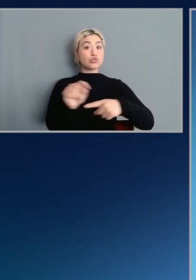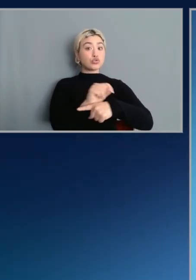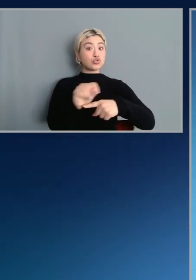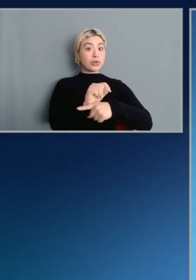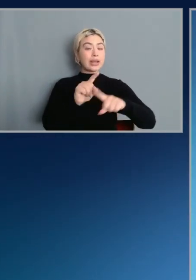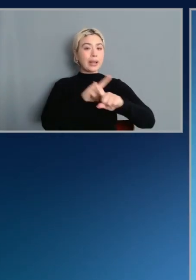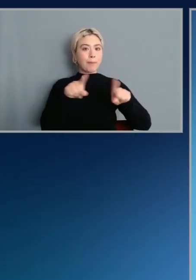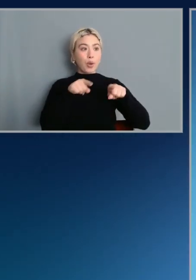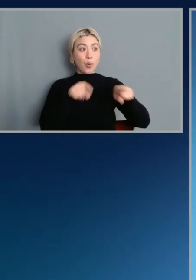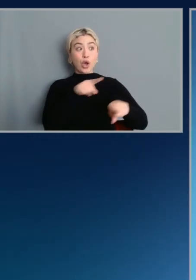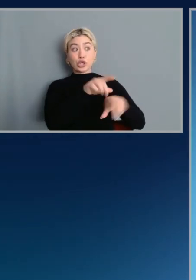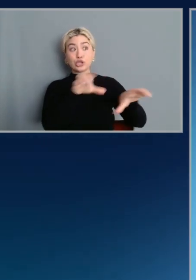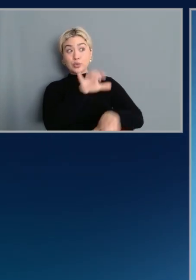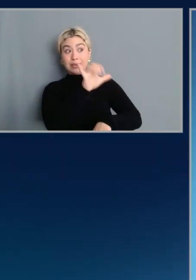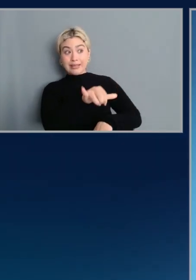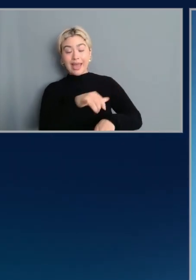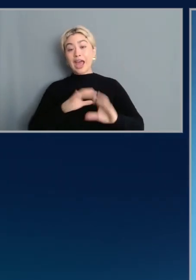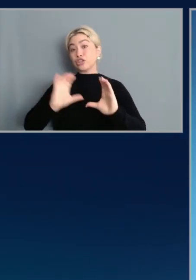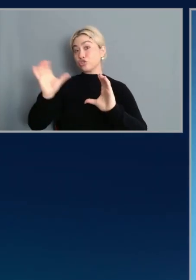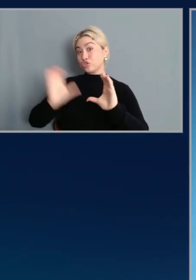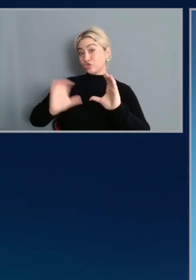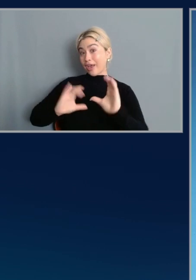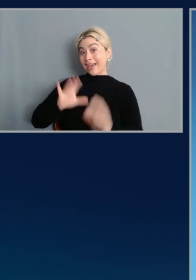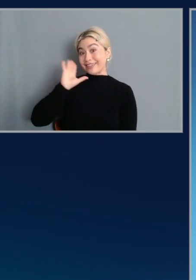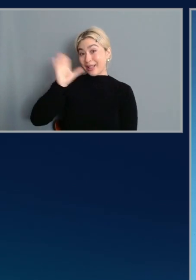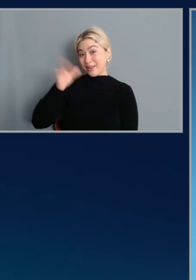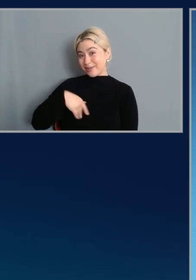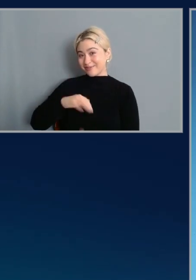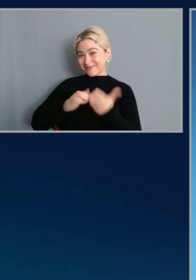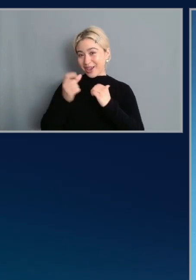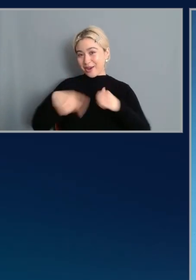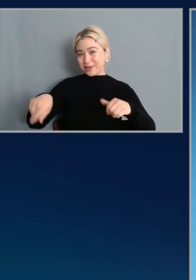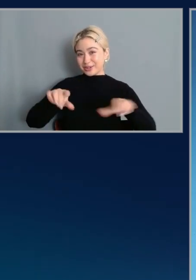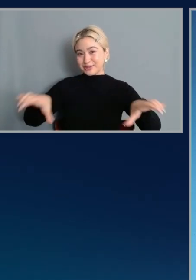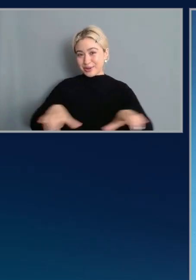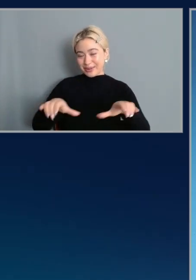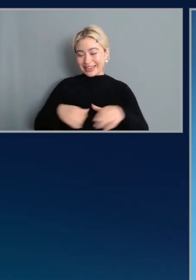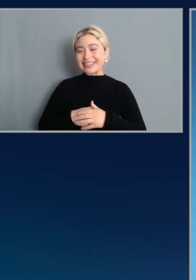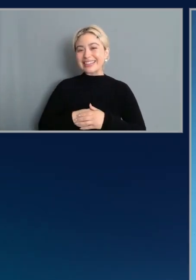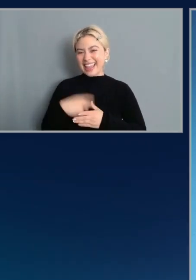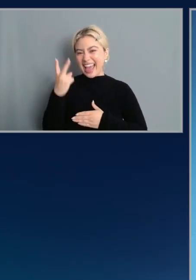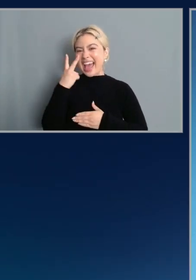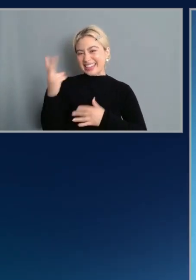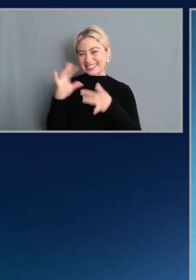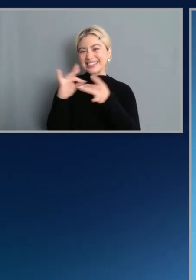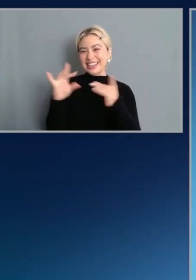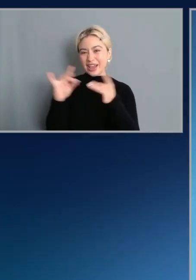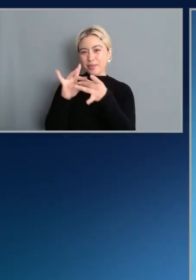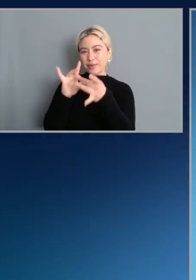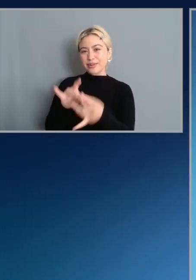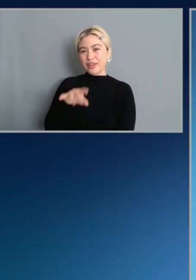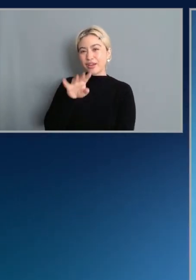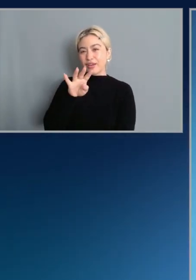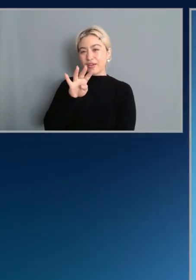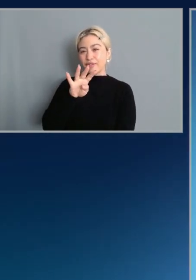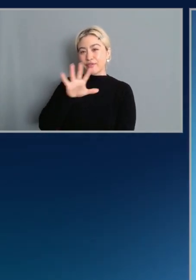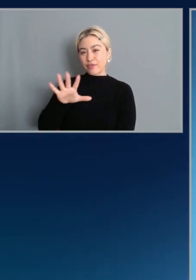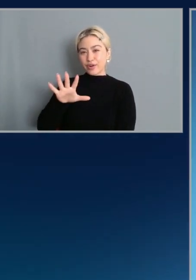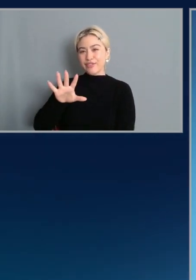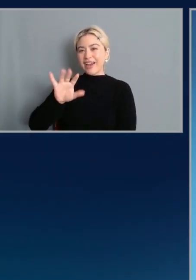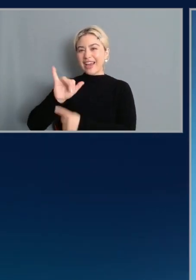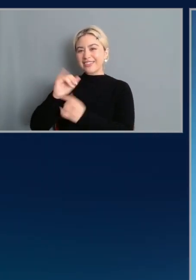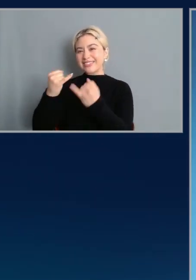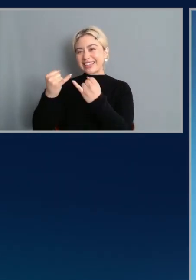you're doing that, chat. Hello. How are you all doing? Yes, I see a comment here about 45, 3.5-inch floppy disks to